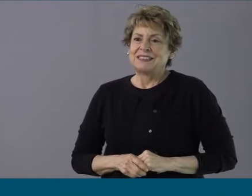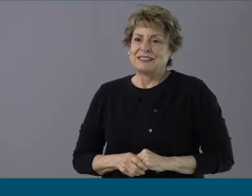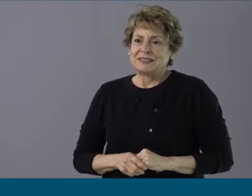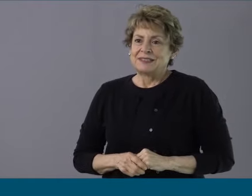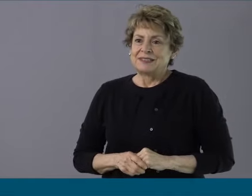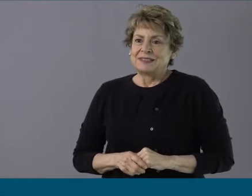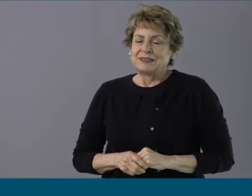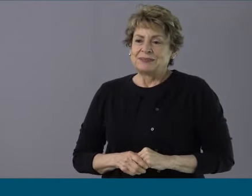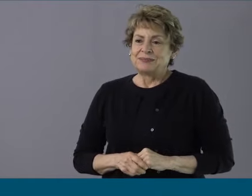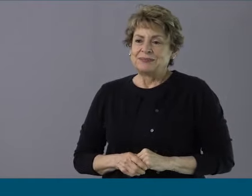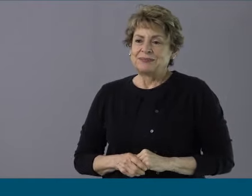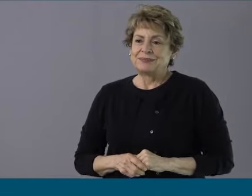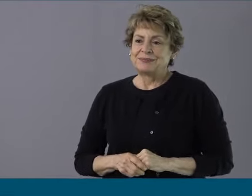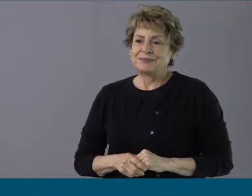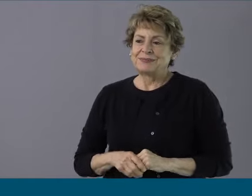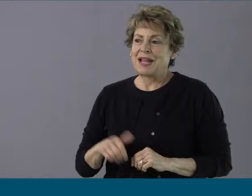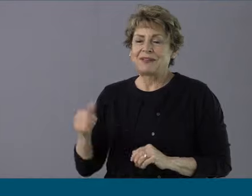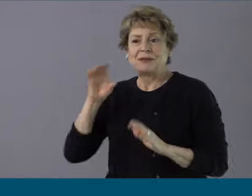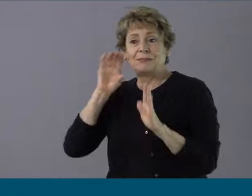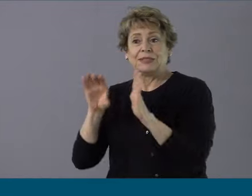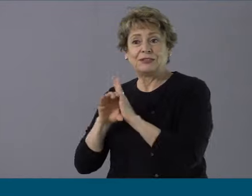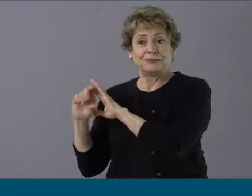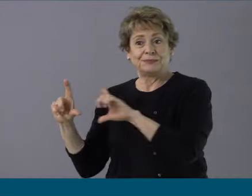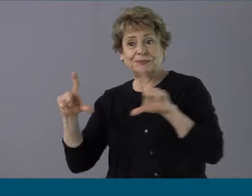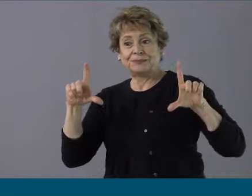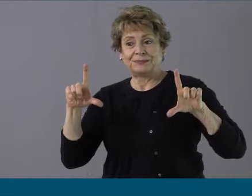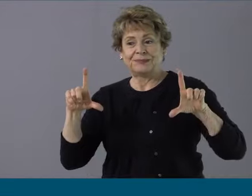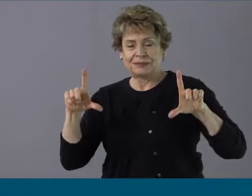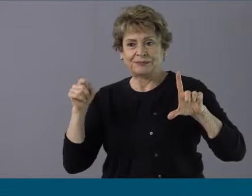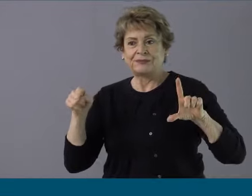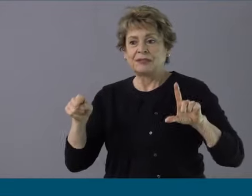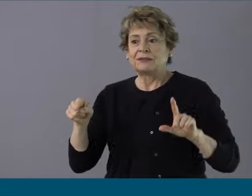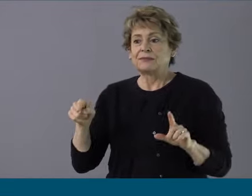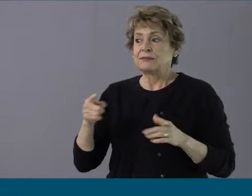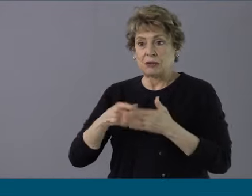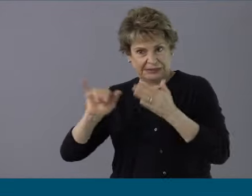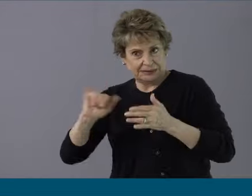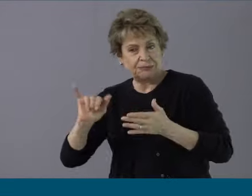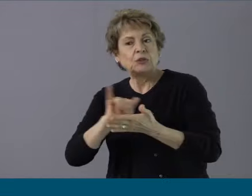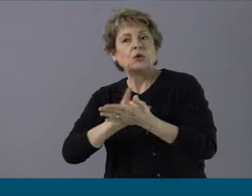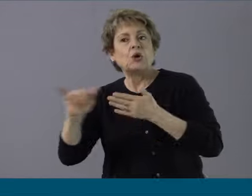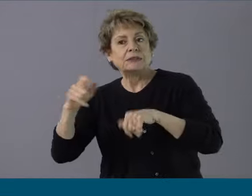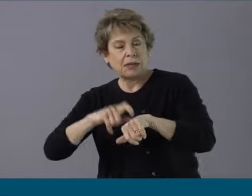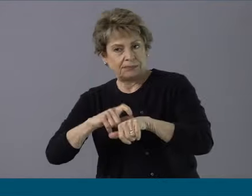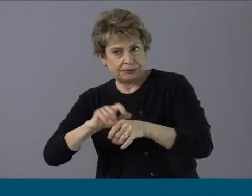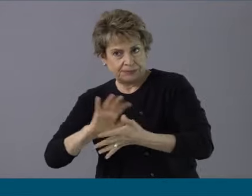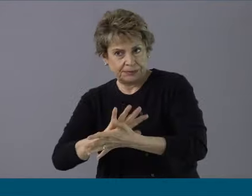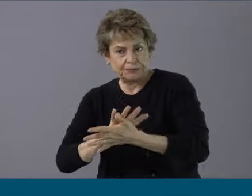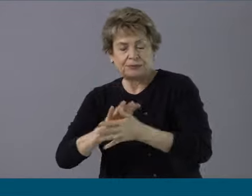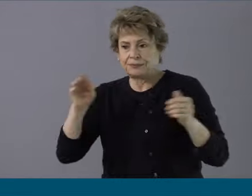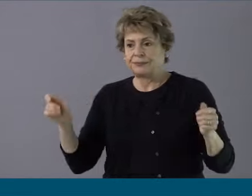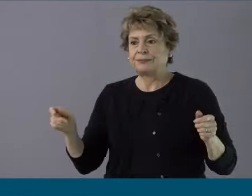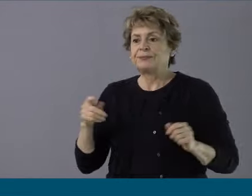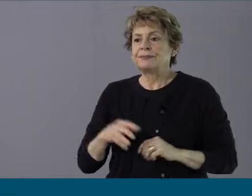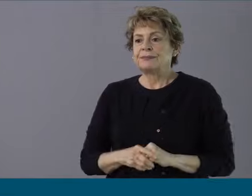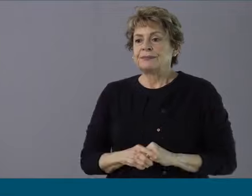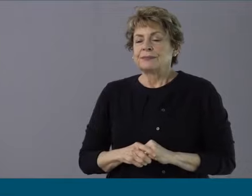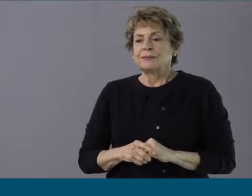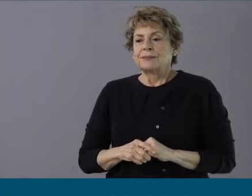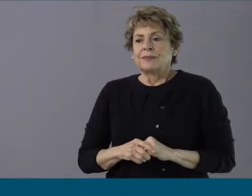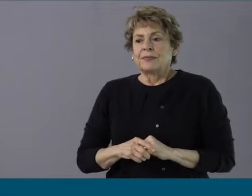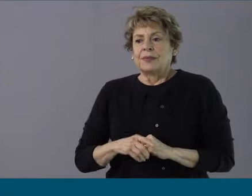This is another graphic in the Times that shows where new cases are increasing. For weeks and